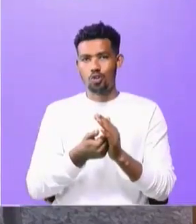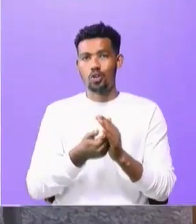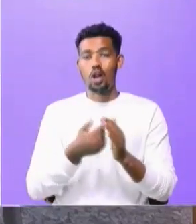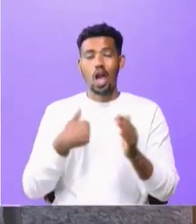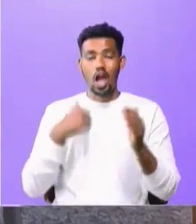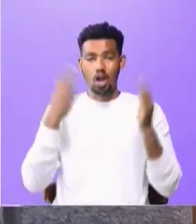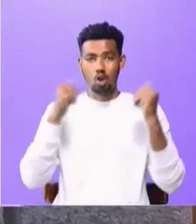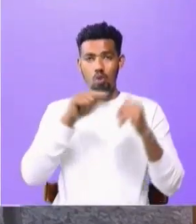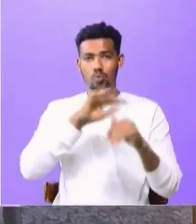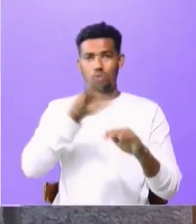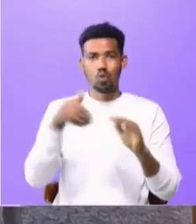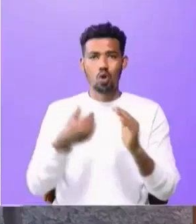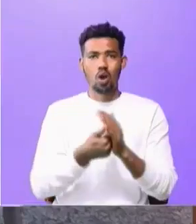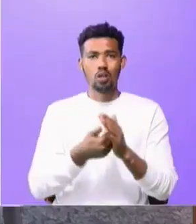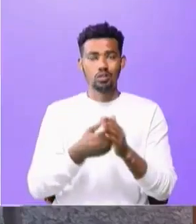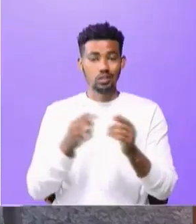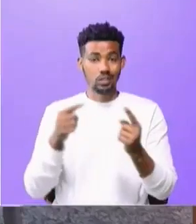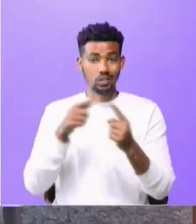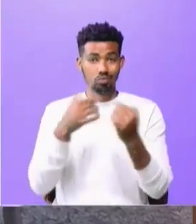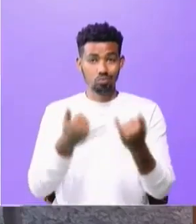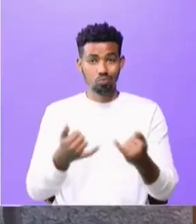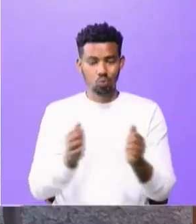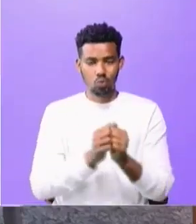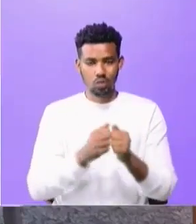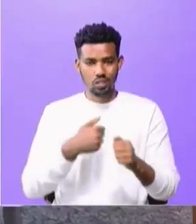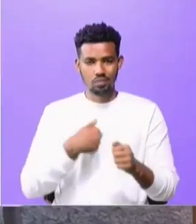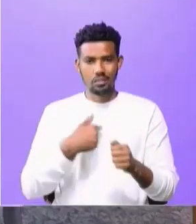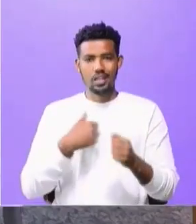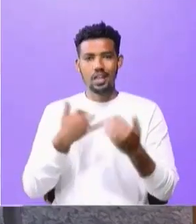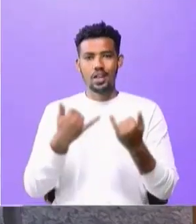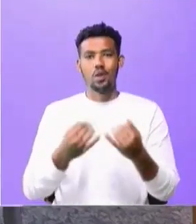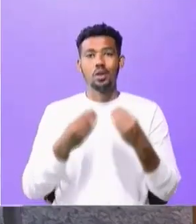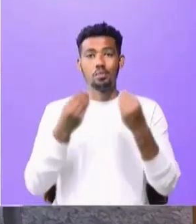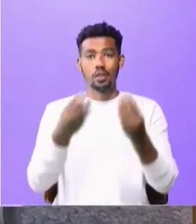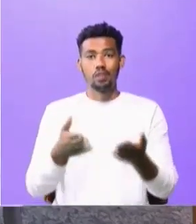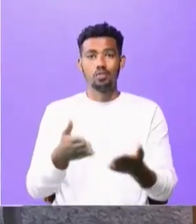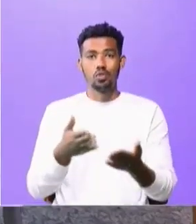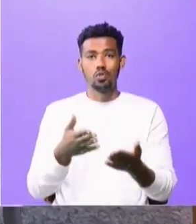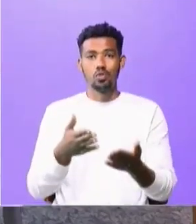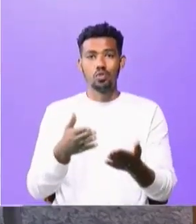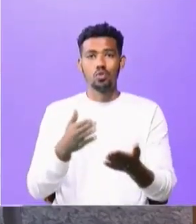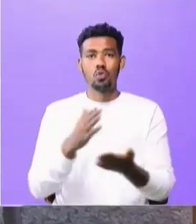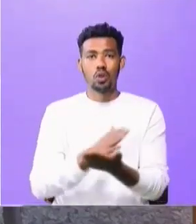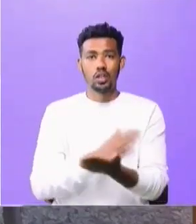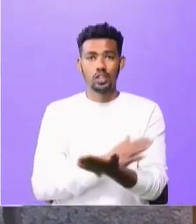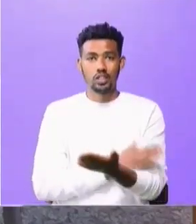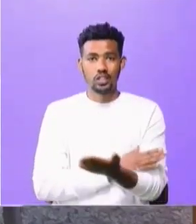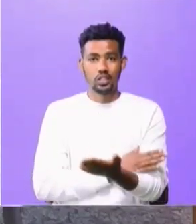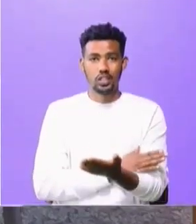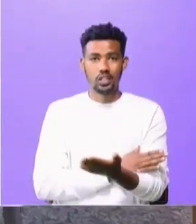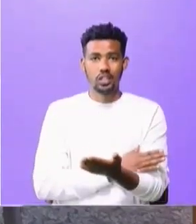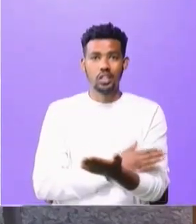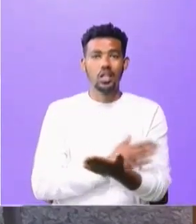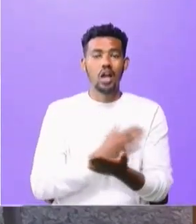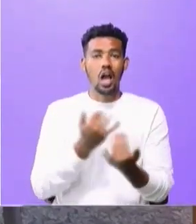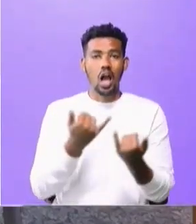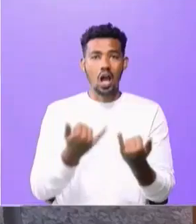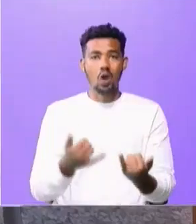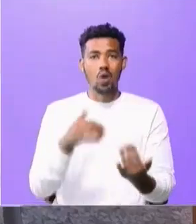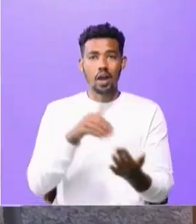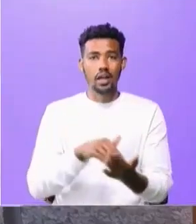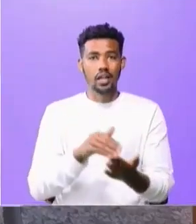I hope you all are still with me. Let me give you correction. Students, again, don't forget to copy